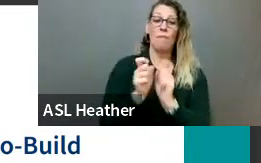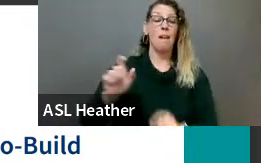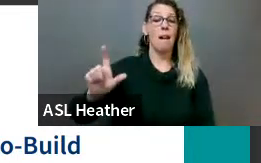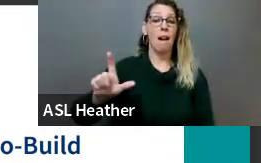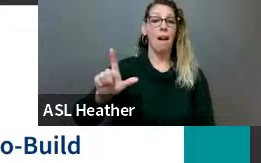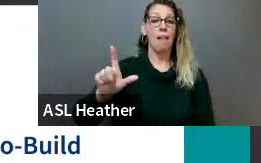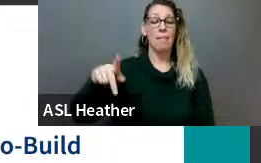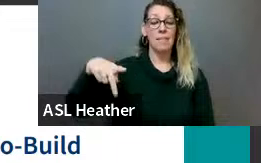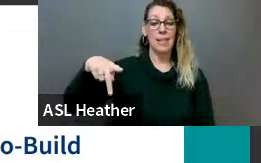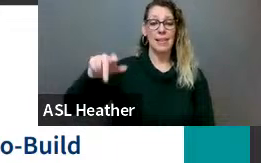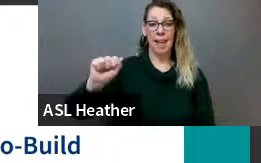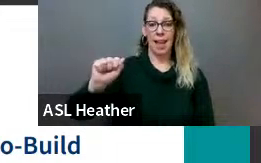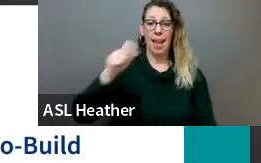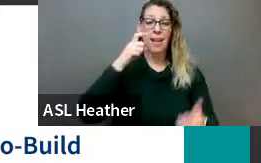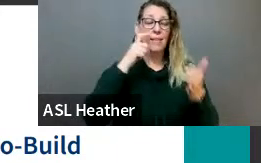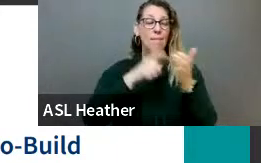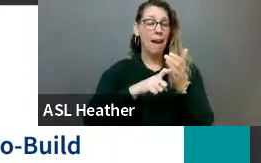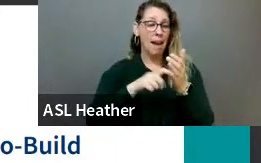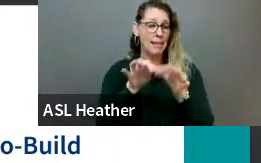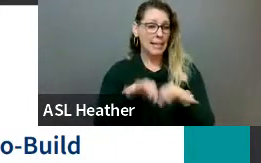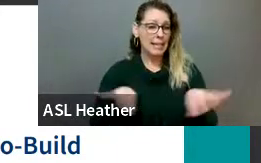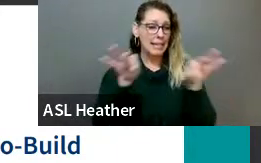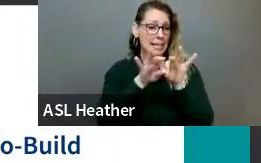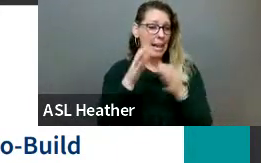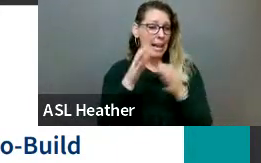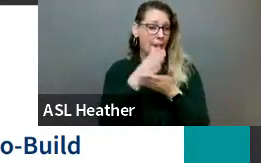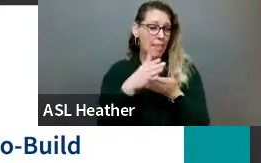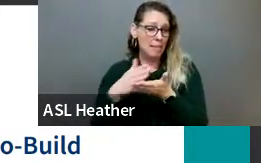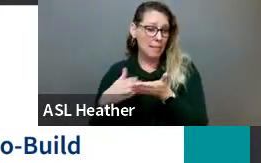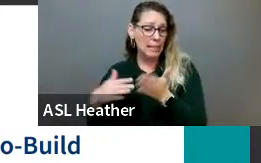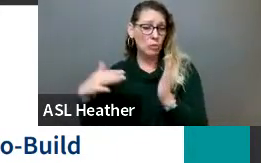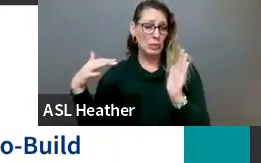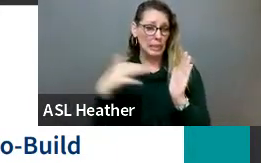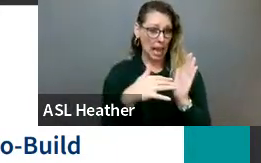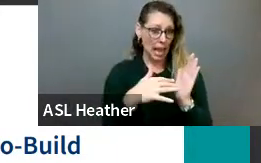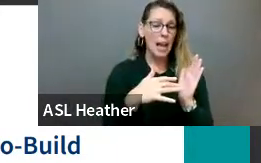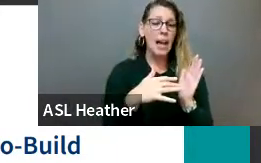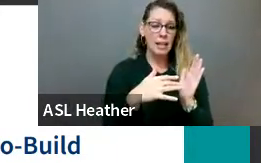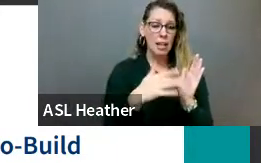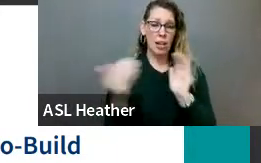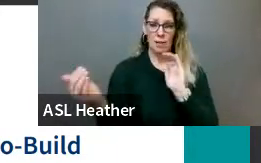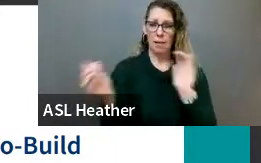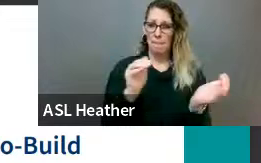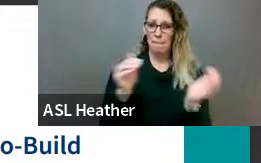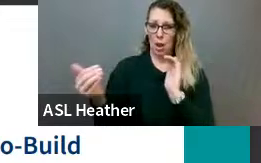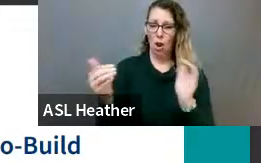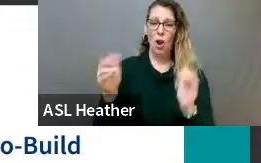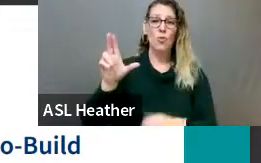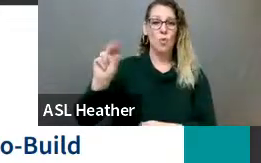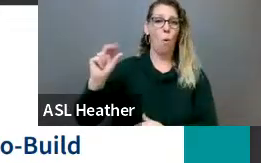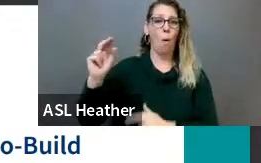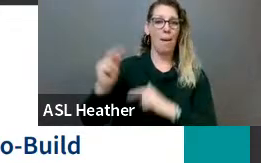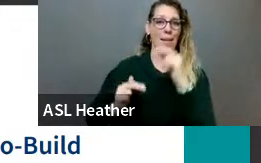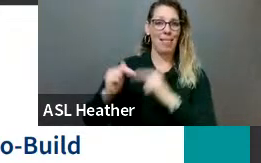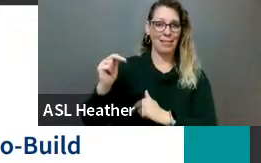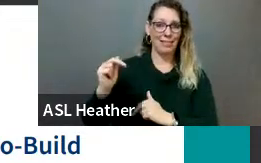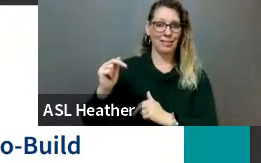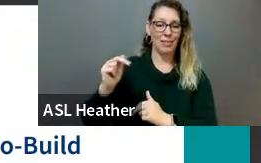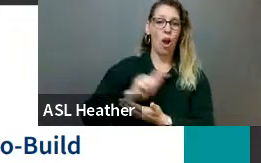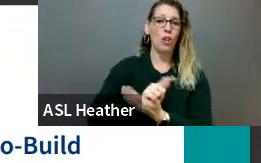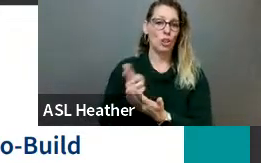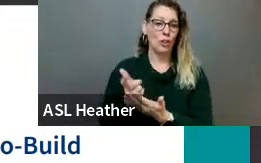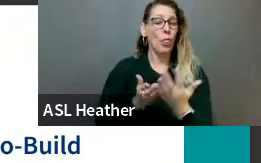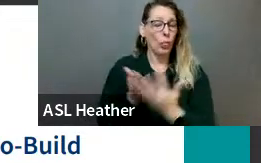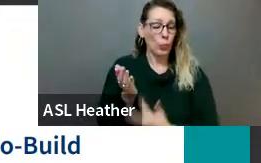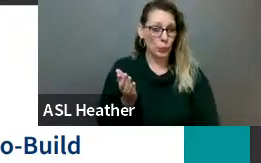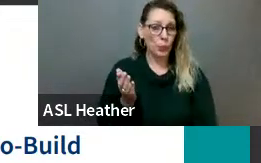LPA identifies key elements of the program to study and to compare against a no-build alternative through the NEPA